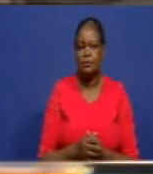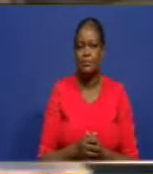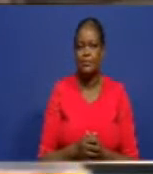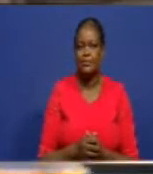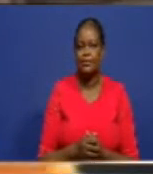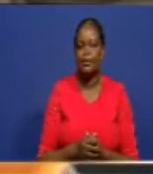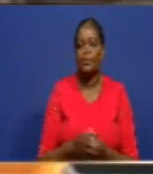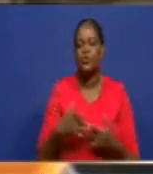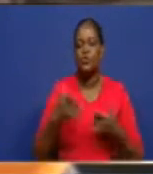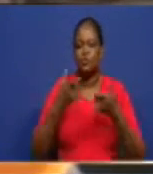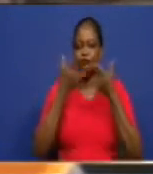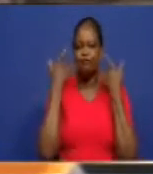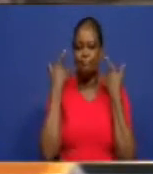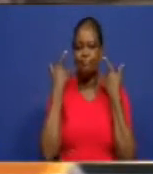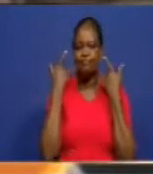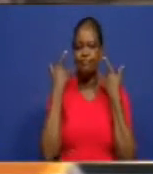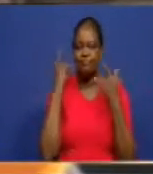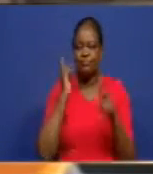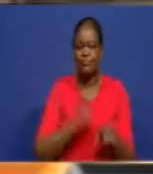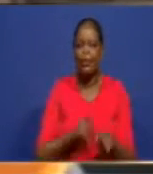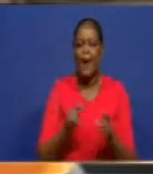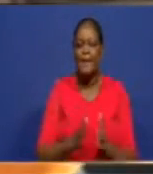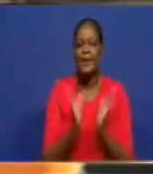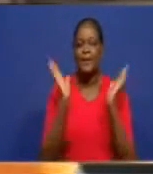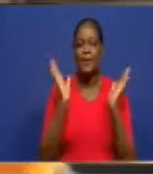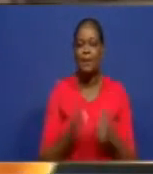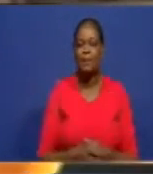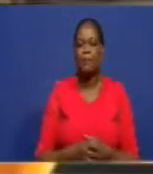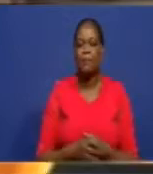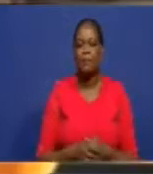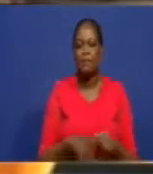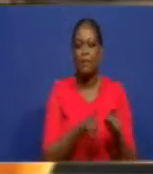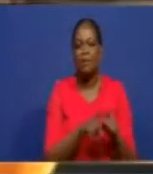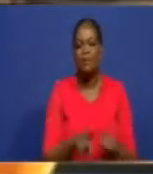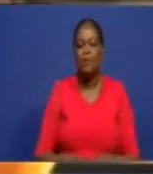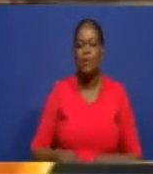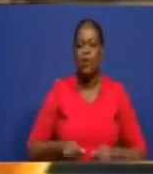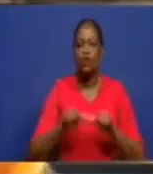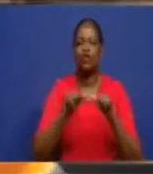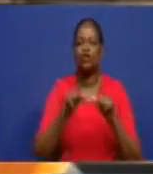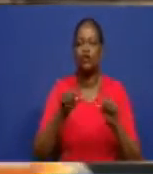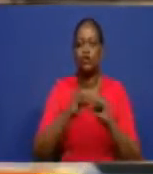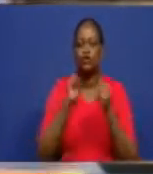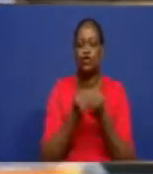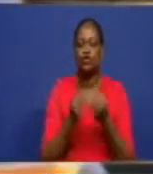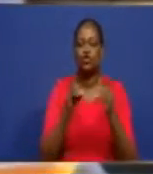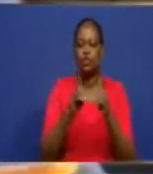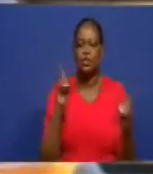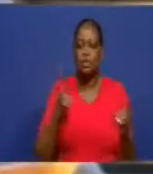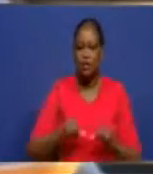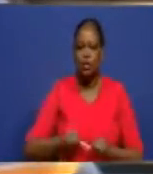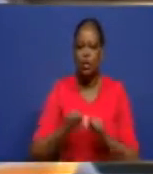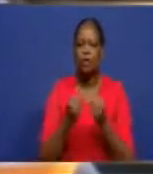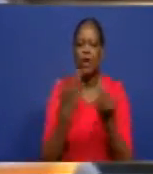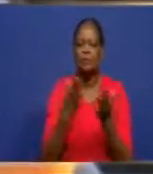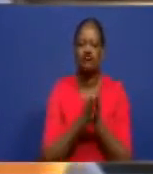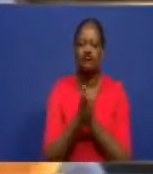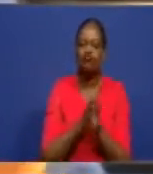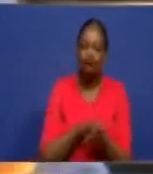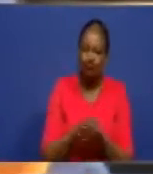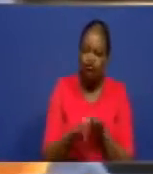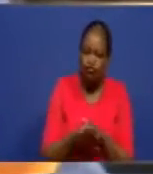wear a mask while in public, maintain social distance, continuously wash our hands, and